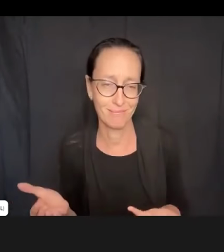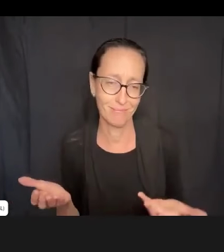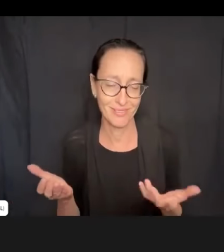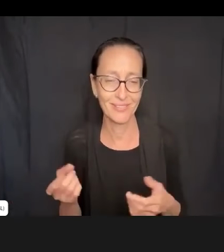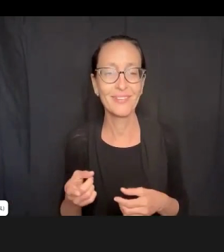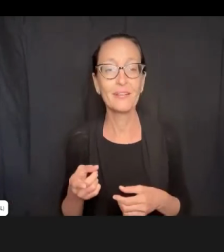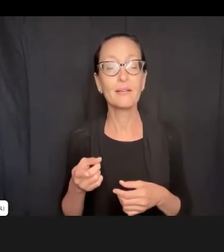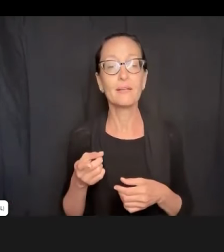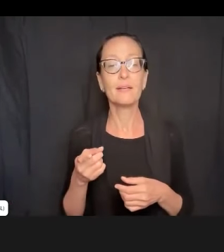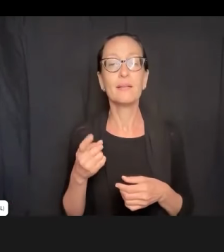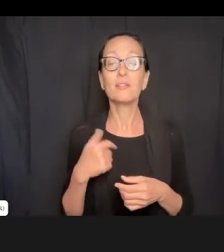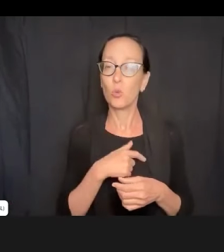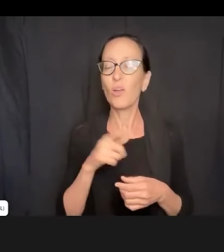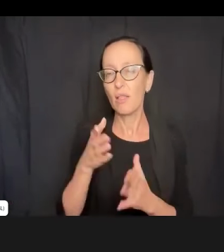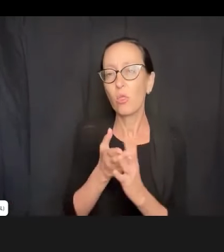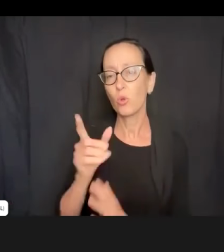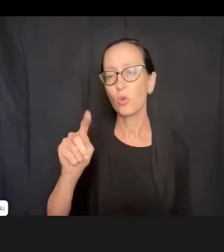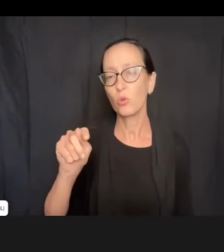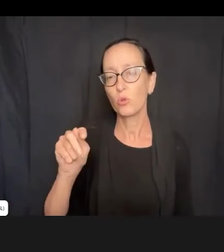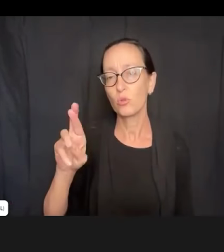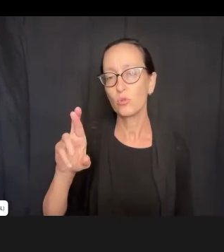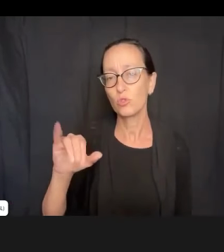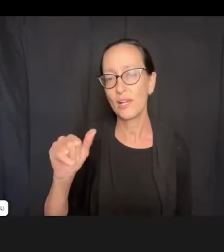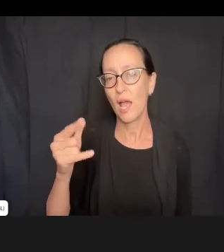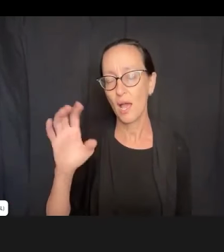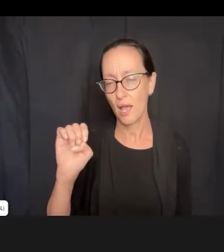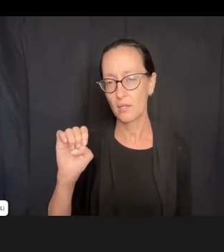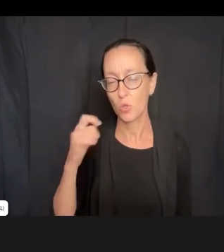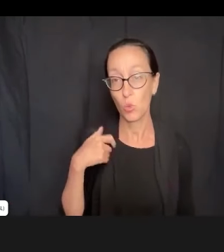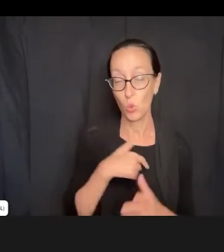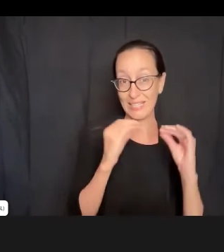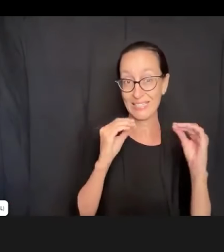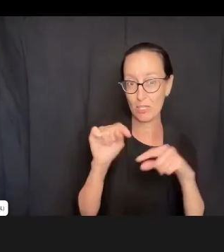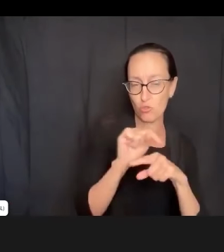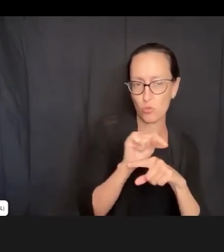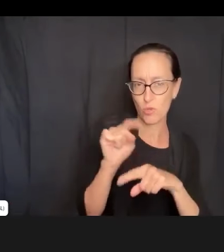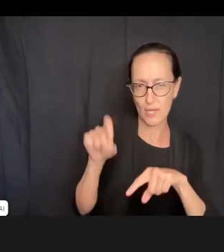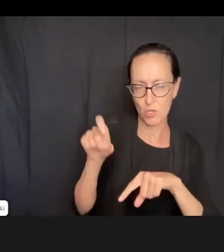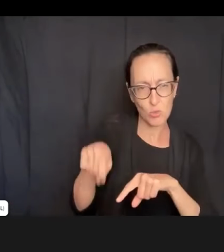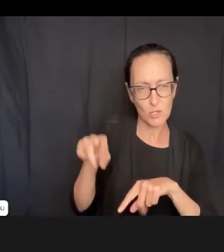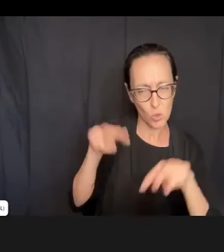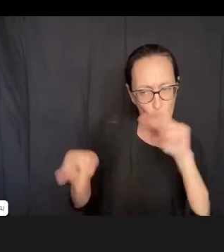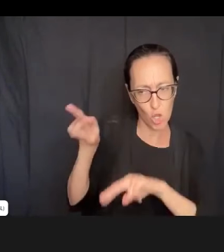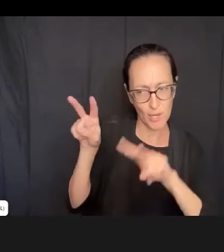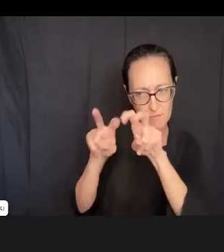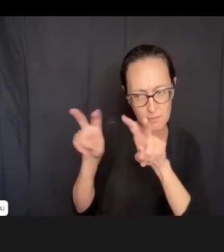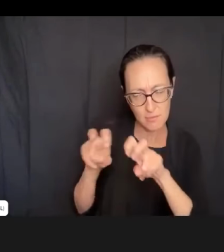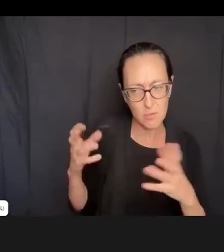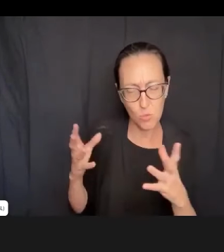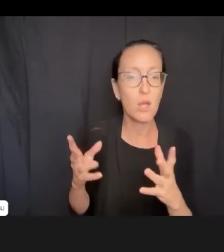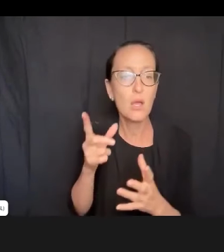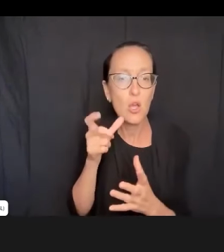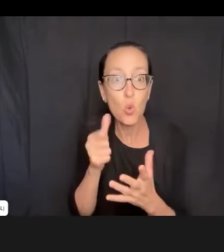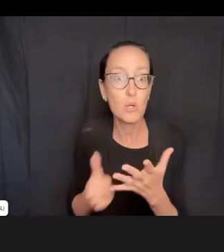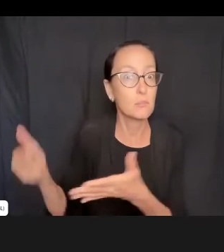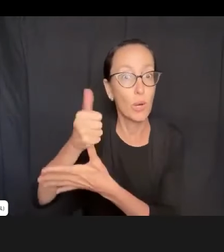through triage, and we teach different variables to look at. We need to be looking at who is most impacted that needs to be our